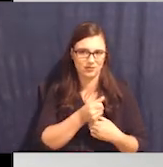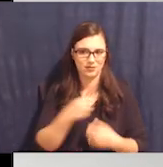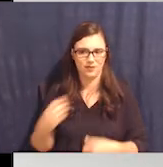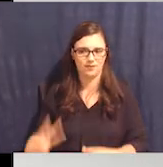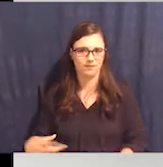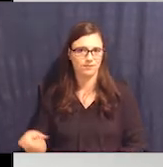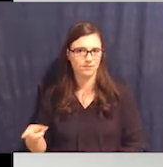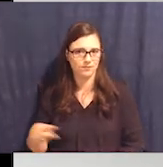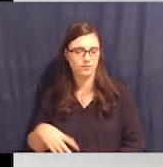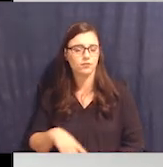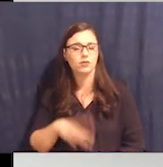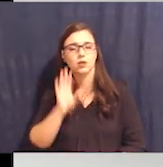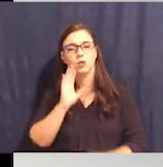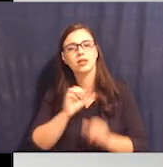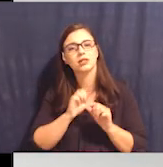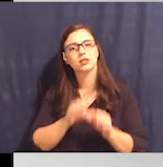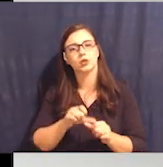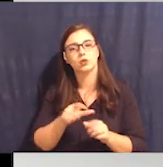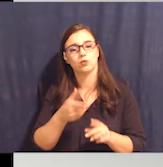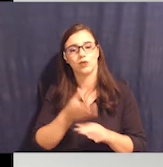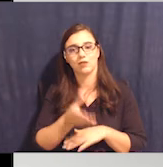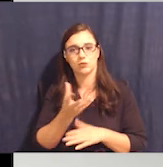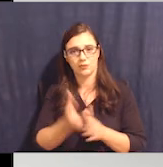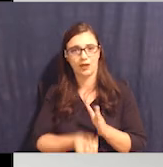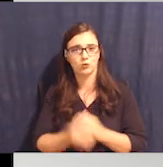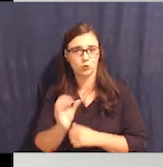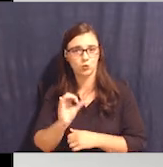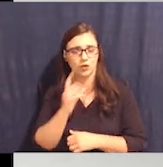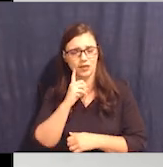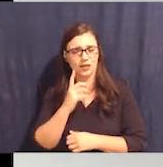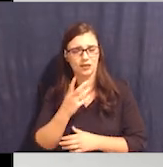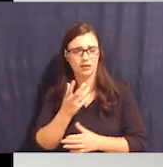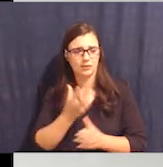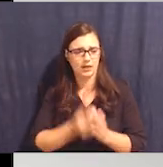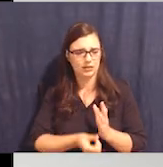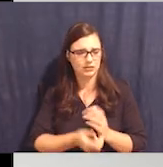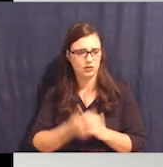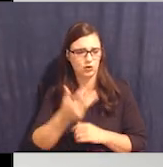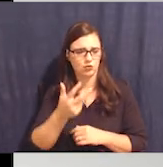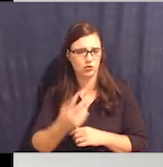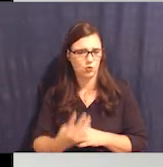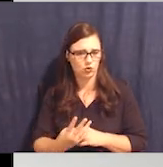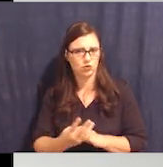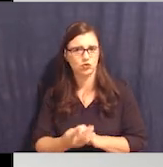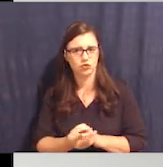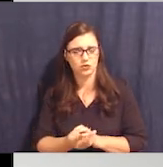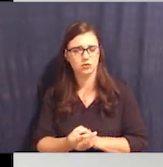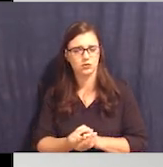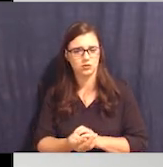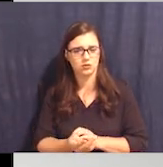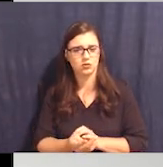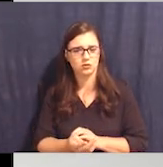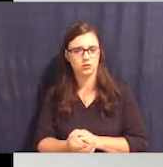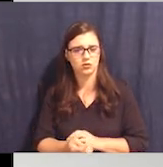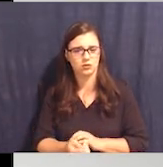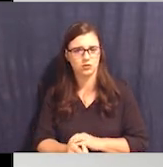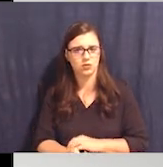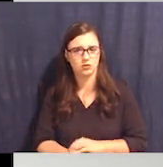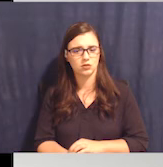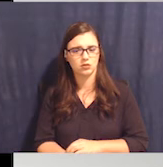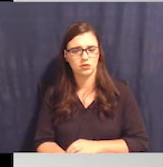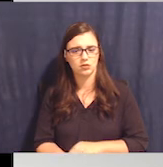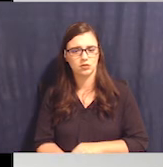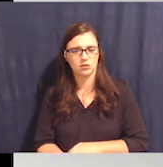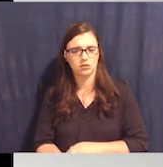you get. And it continues at your passing, too. I think at your passing, it's actually 3/4 of your... Is